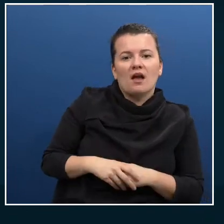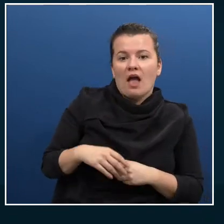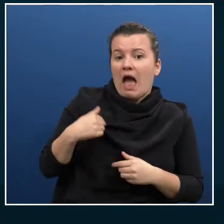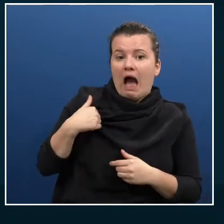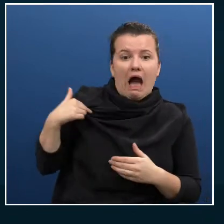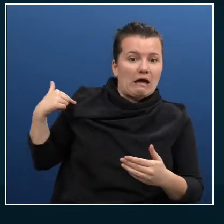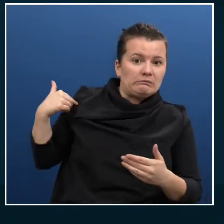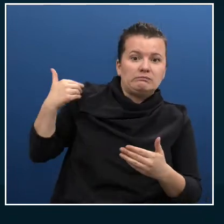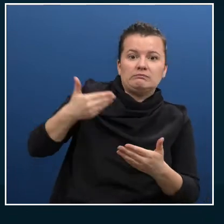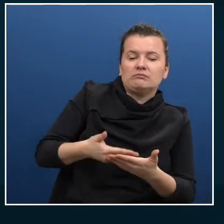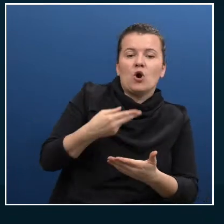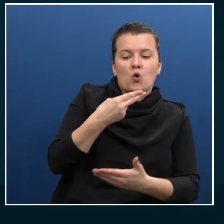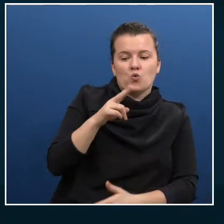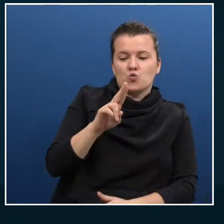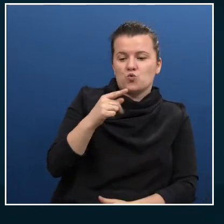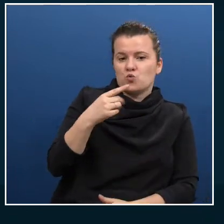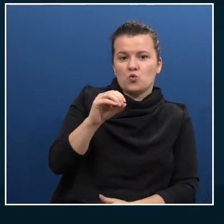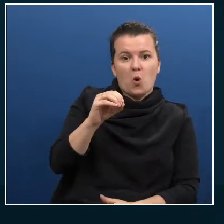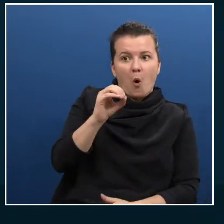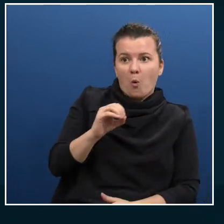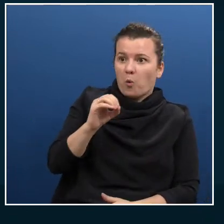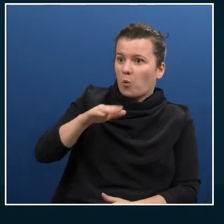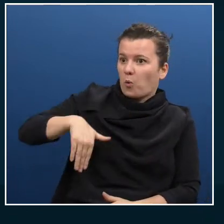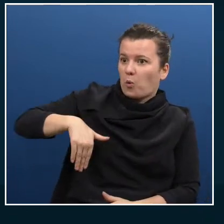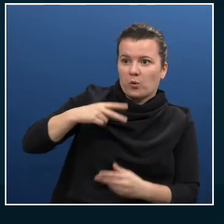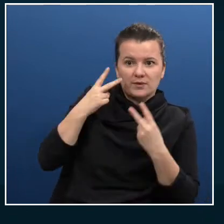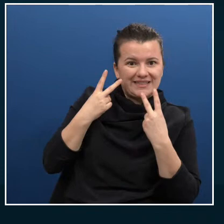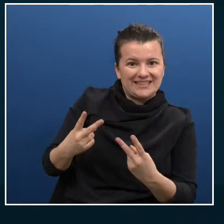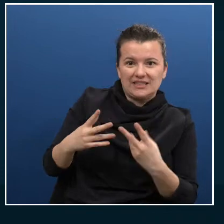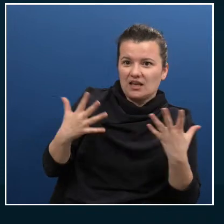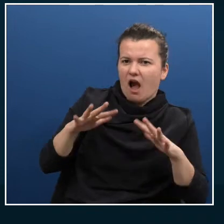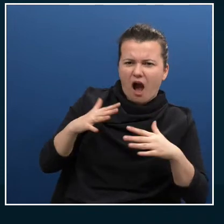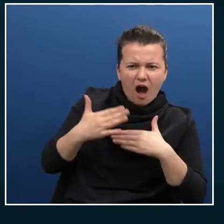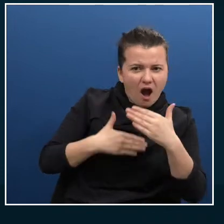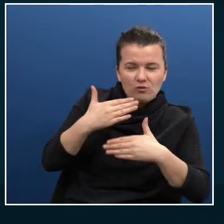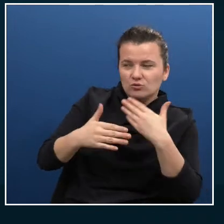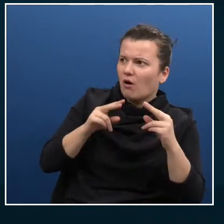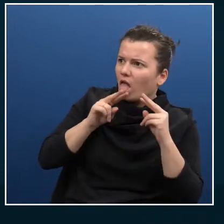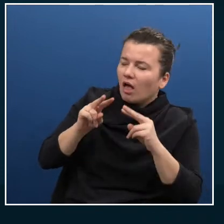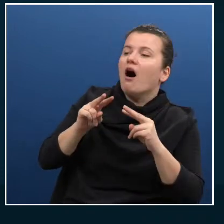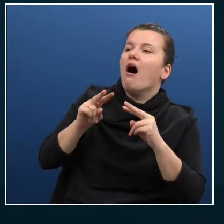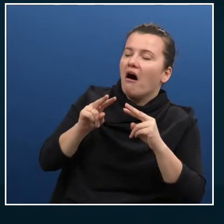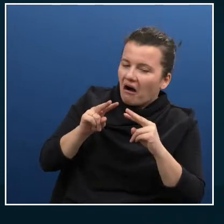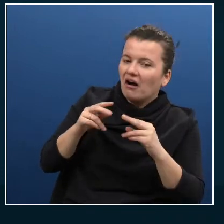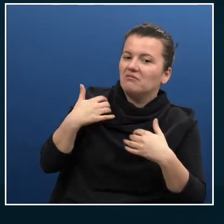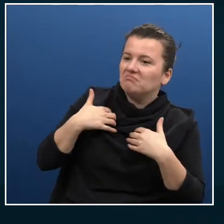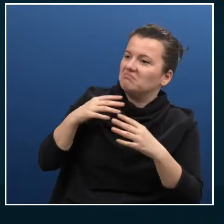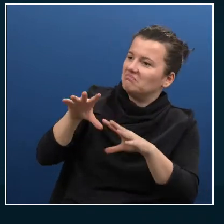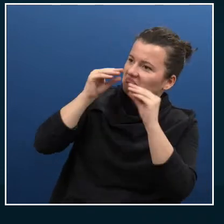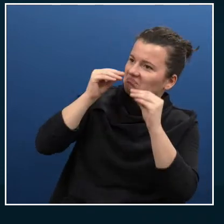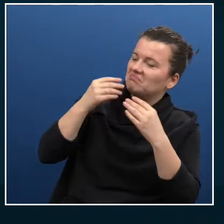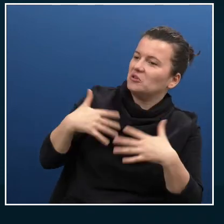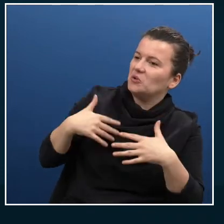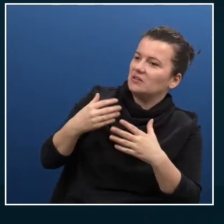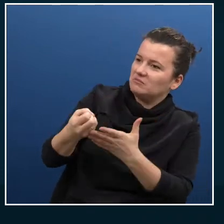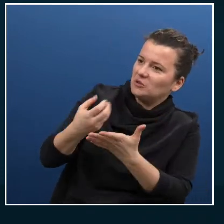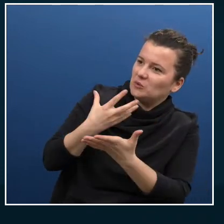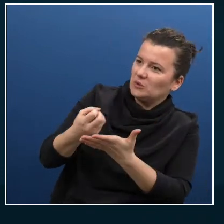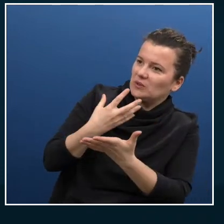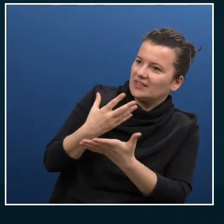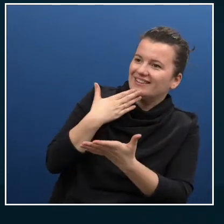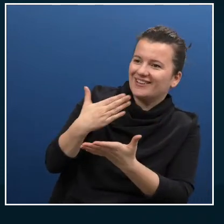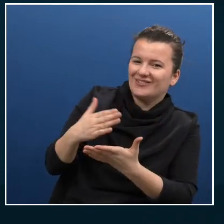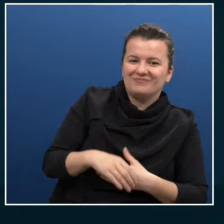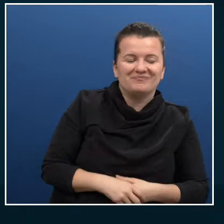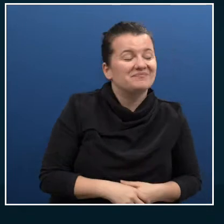you go in action, so. It was very informative. Yeah. Okay. Thank you so much. Okay, thank you.